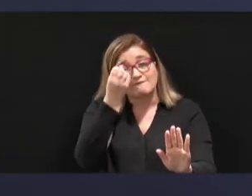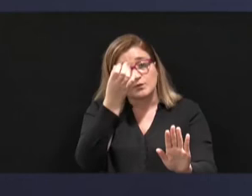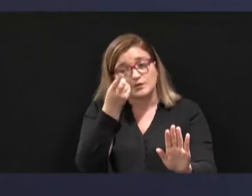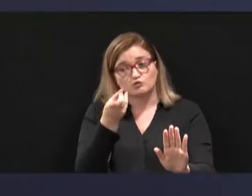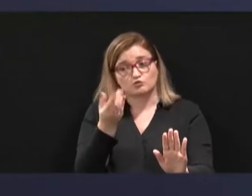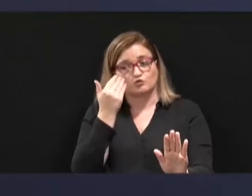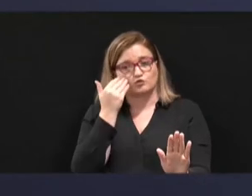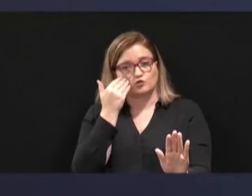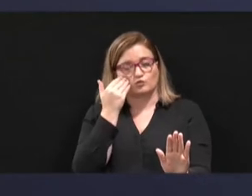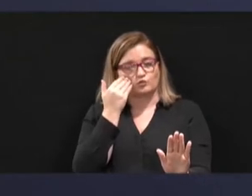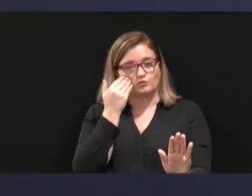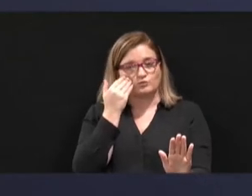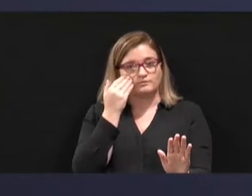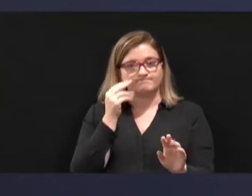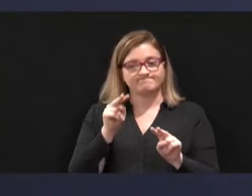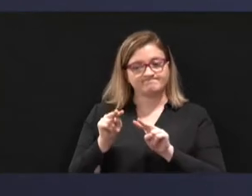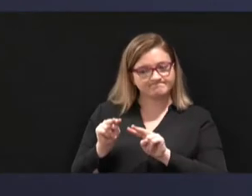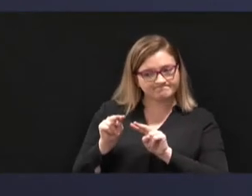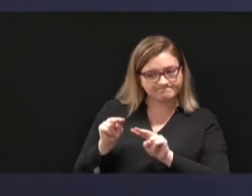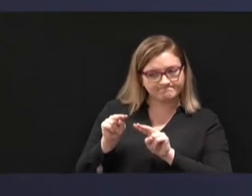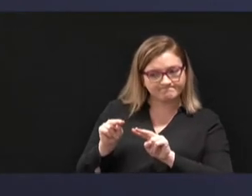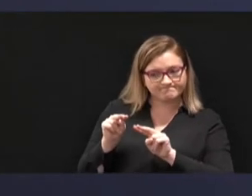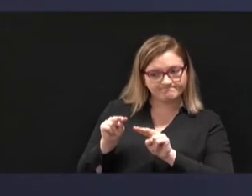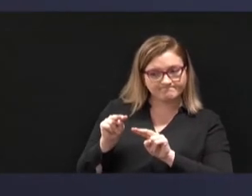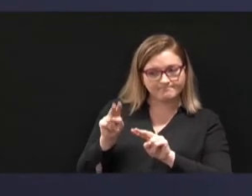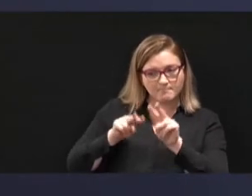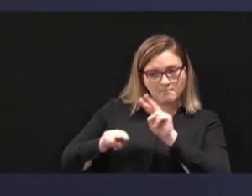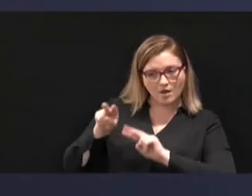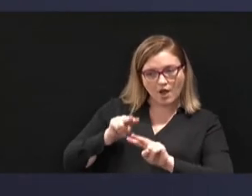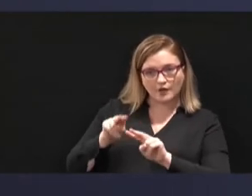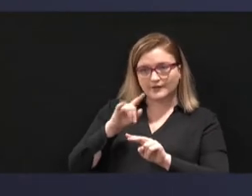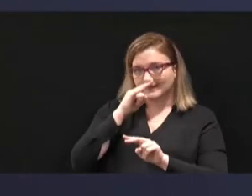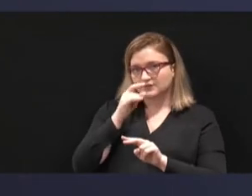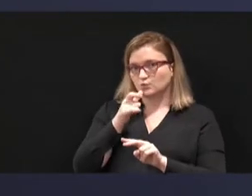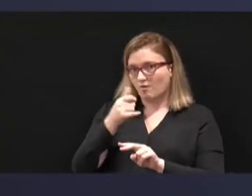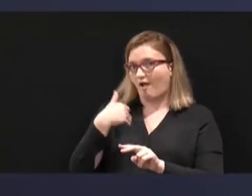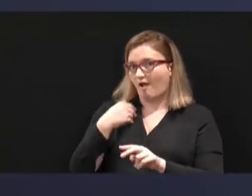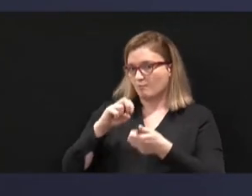to keep an eye on children who have a difficulty in this area.